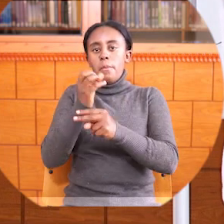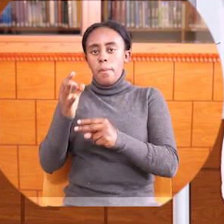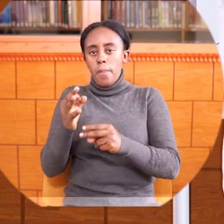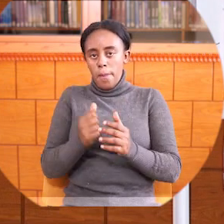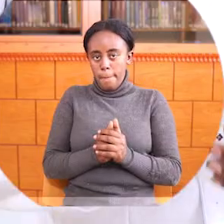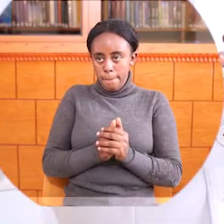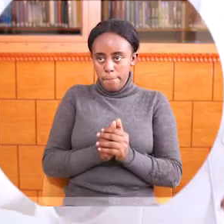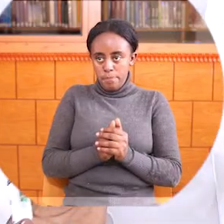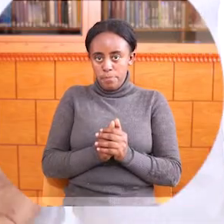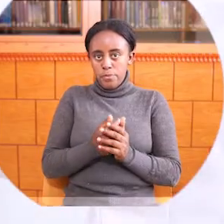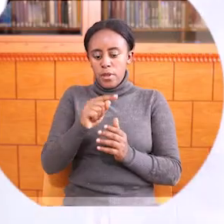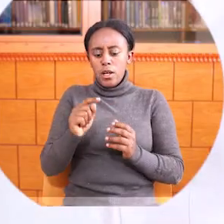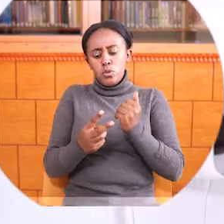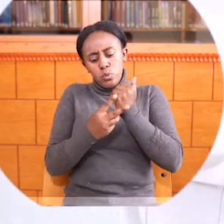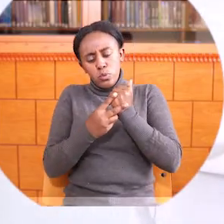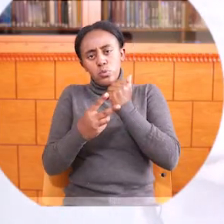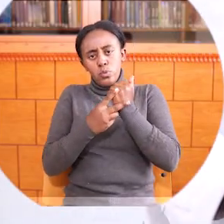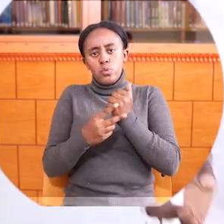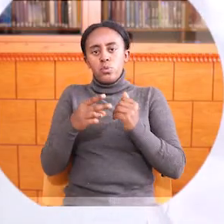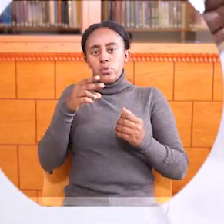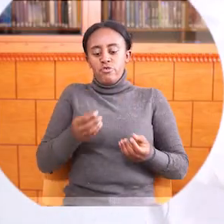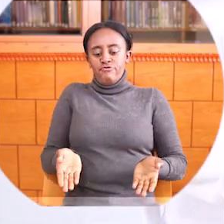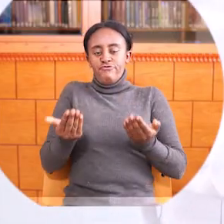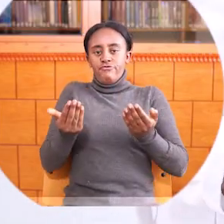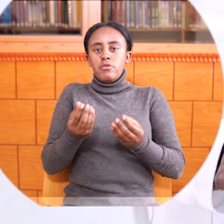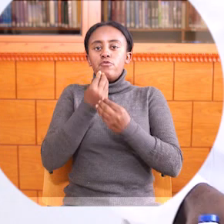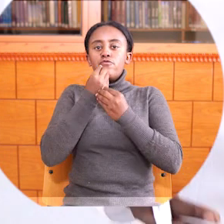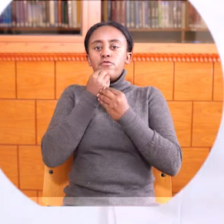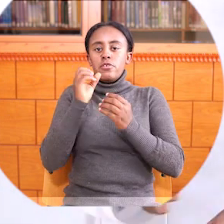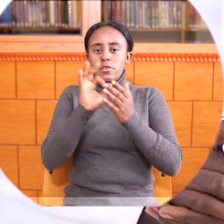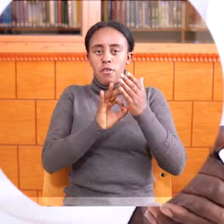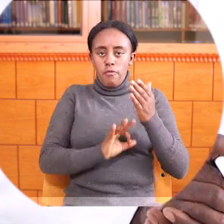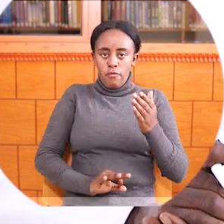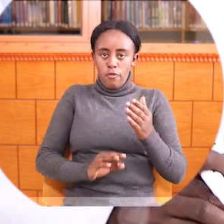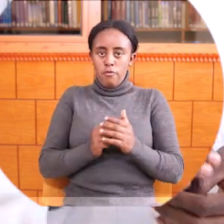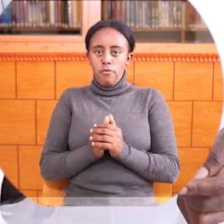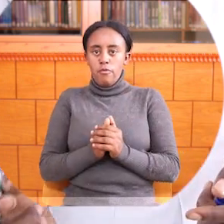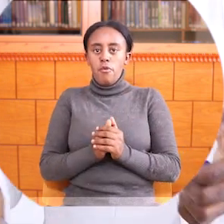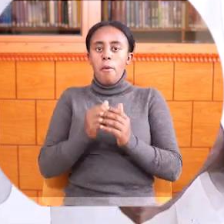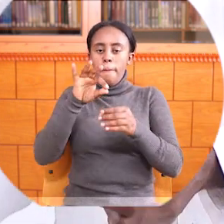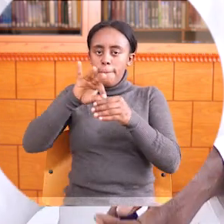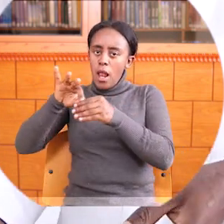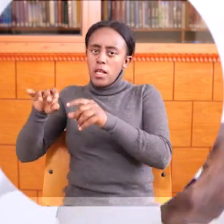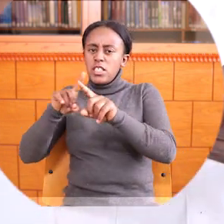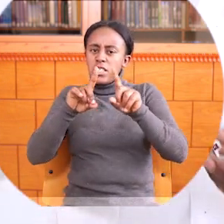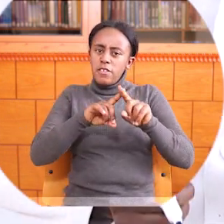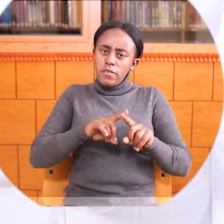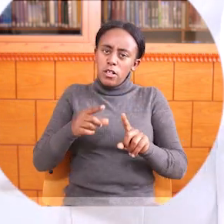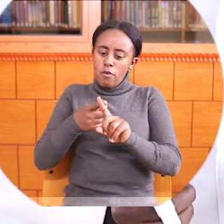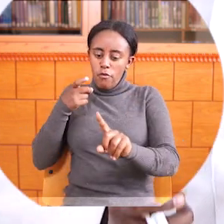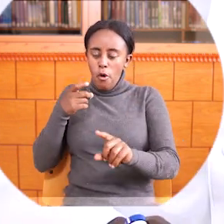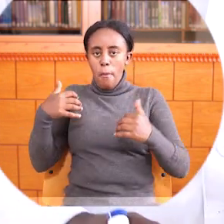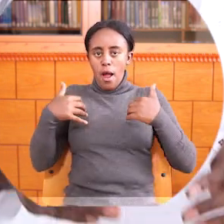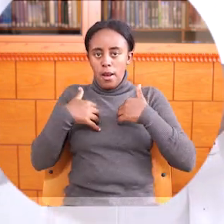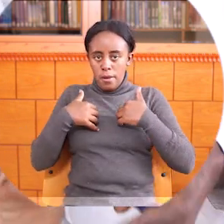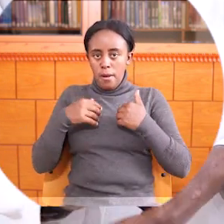cellulose. They store their excess food in the form of a starch. Plants are different from